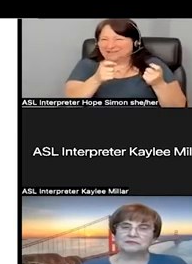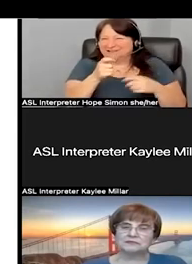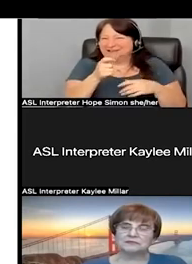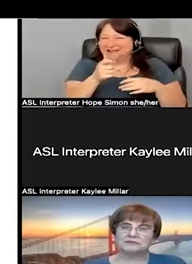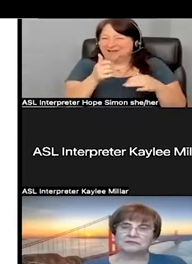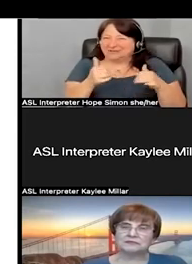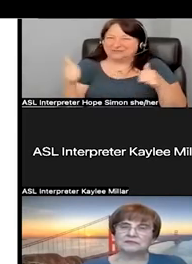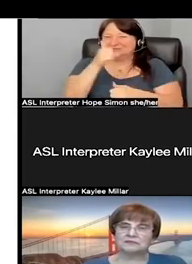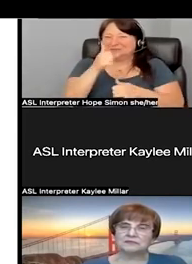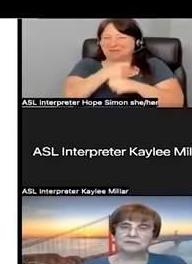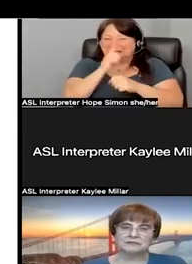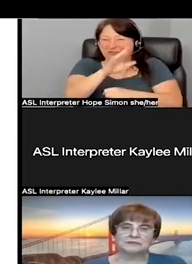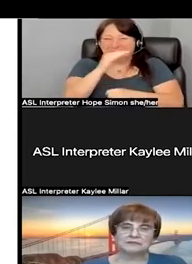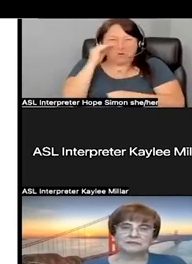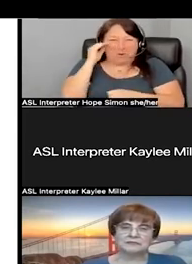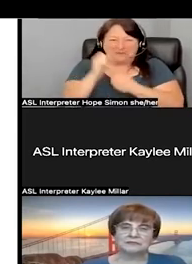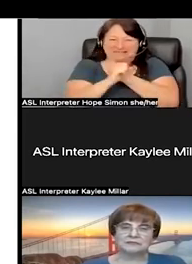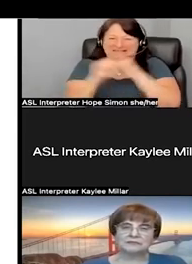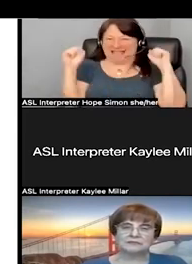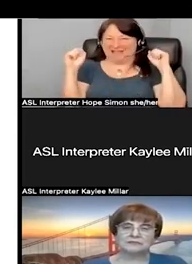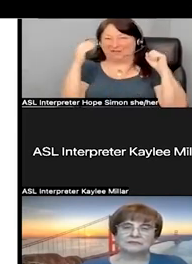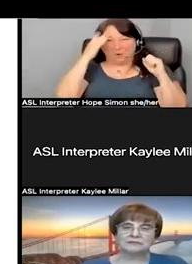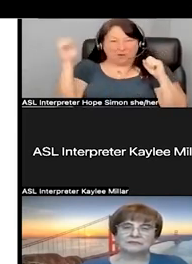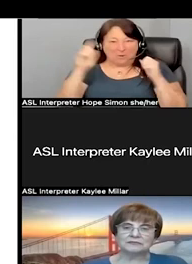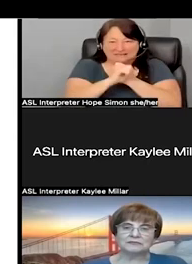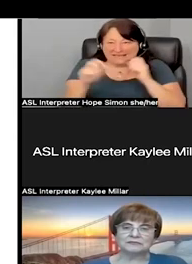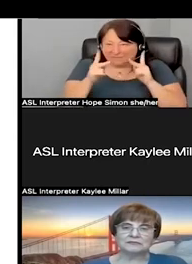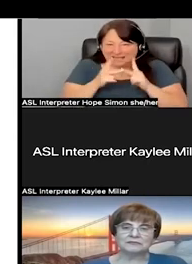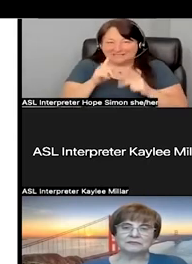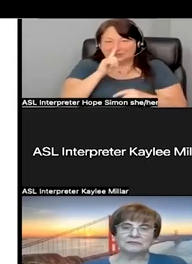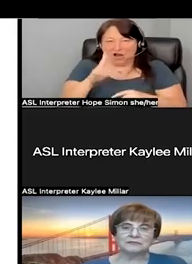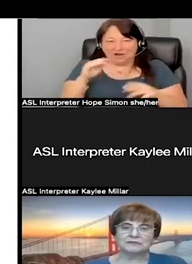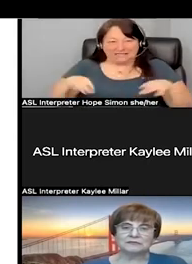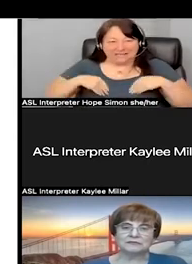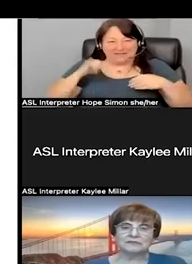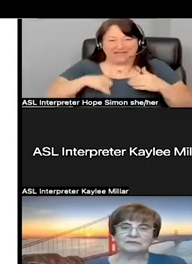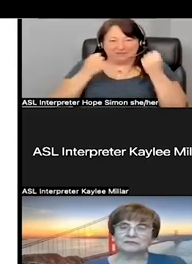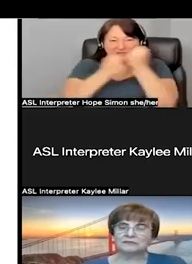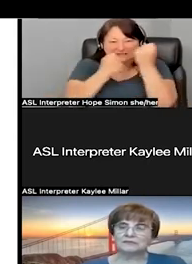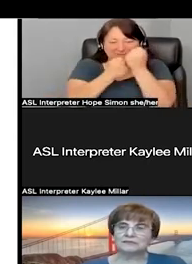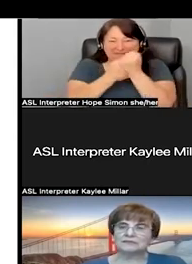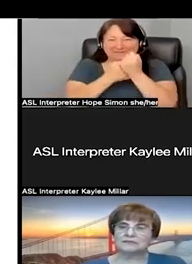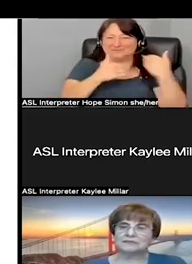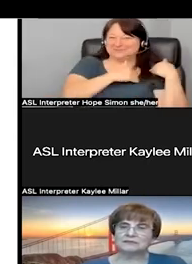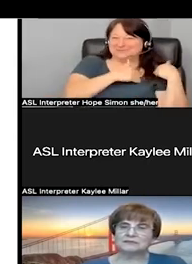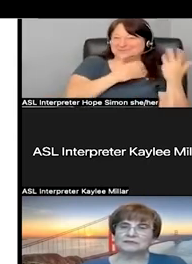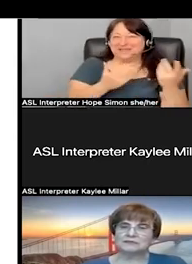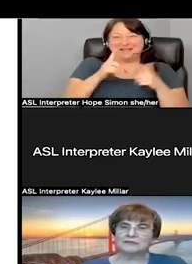being in charge of making sure that their homes are secure, knowing where their safe places are and taking on that responsibility. And then they have that skill for a